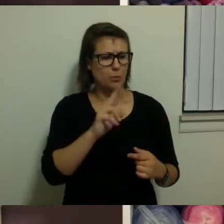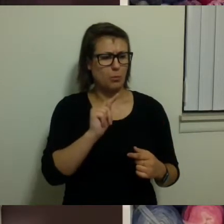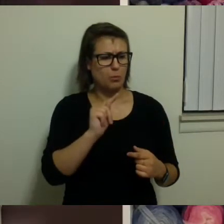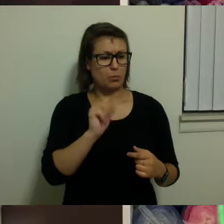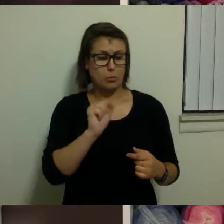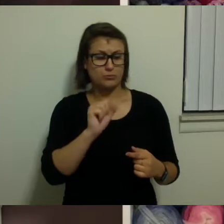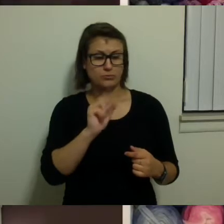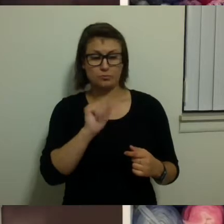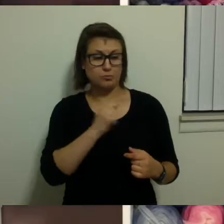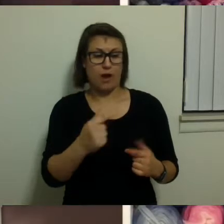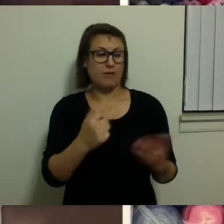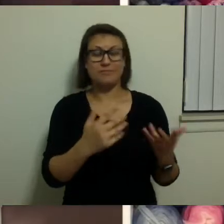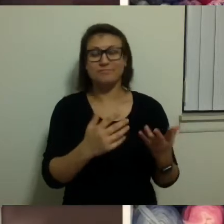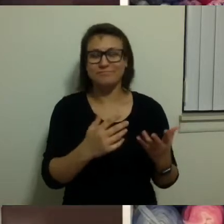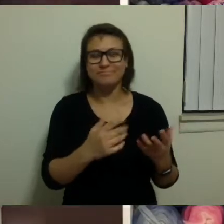sports drog.